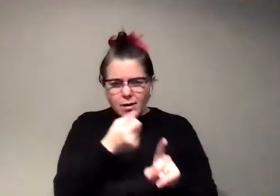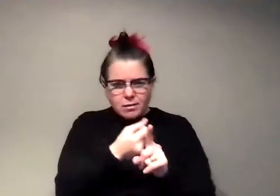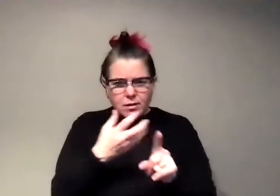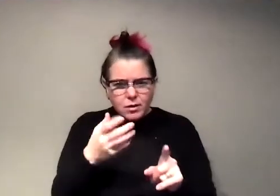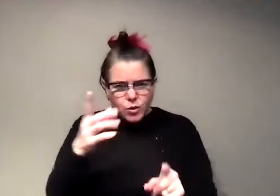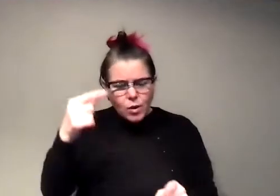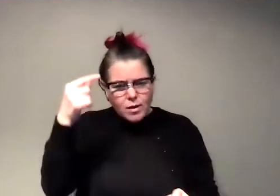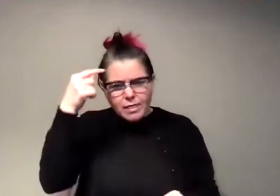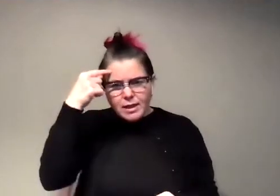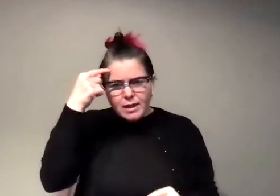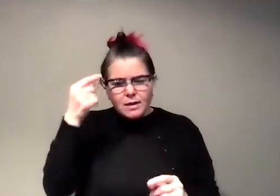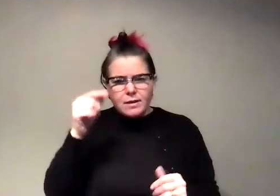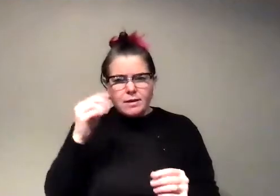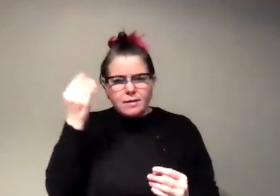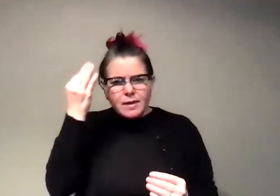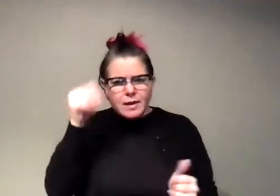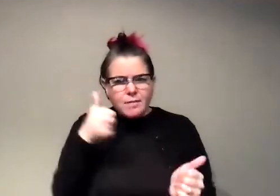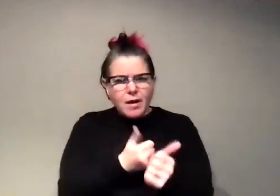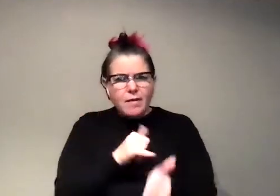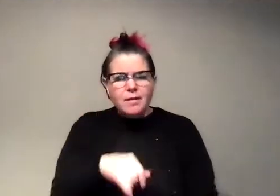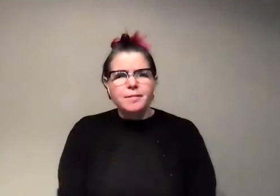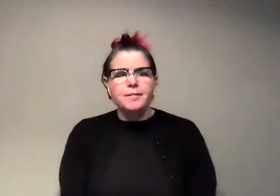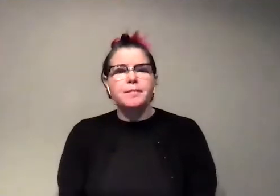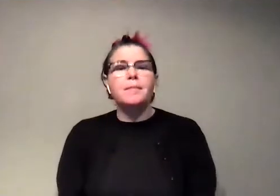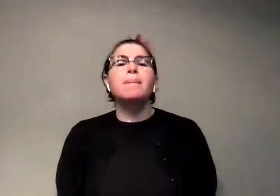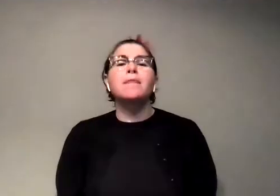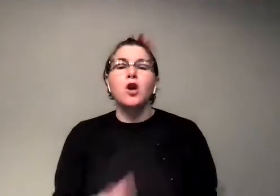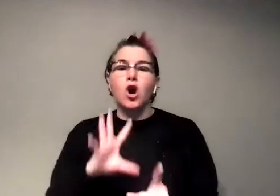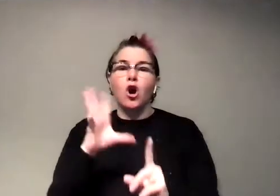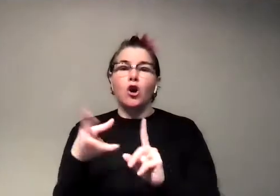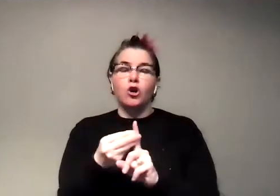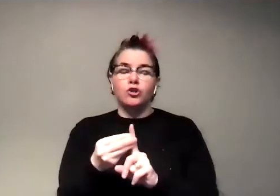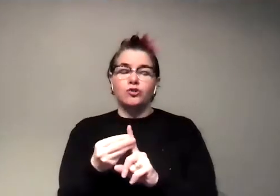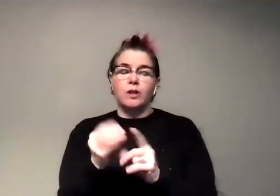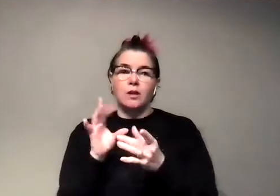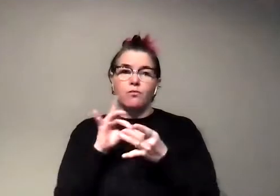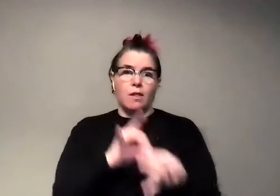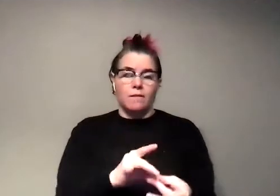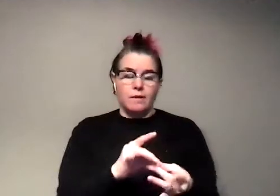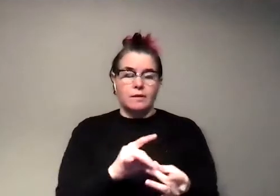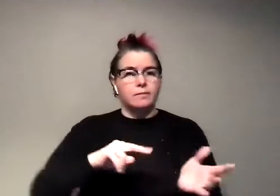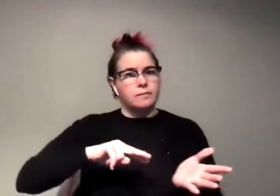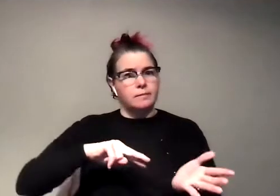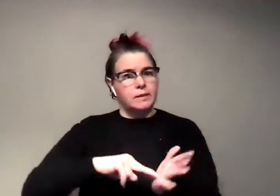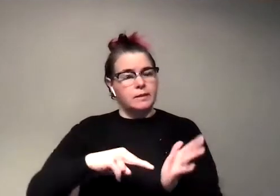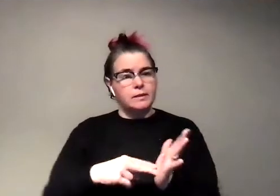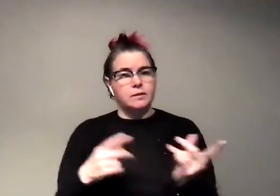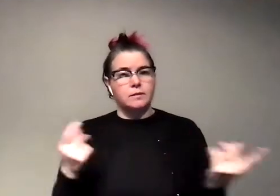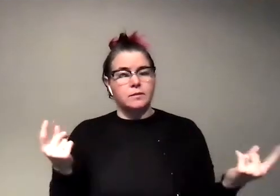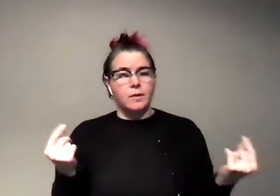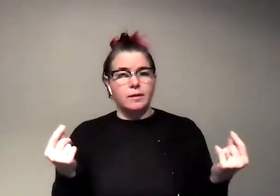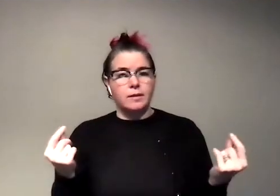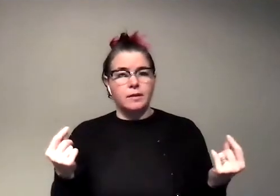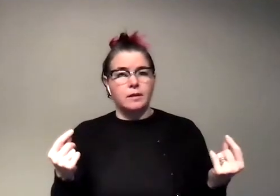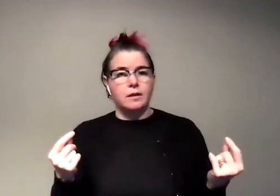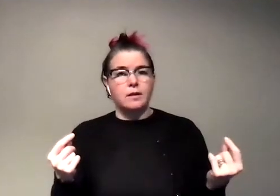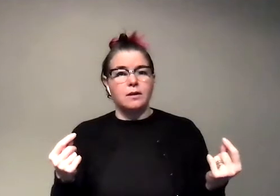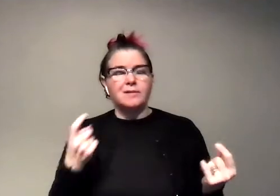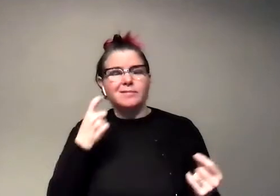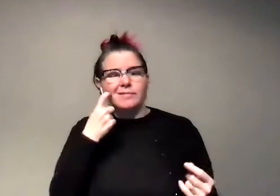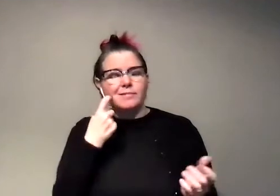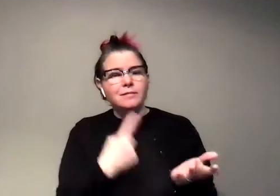Sure. Yeah. So culturally relevant, right? So that basically means that as I just talked about,